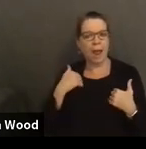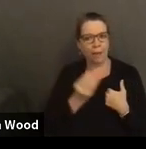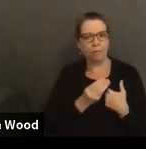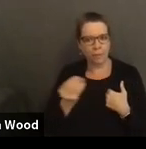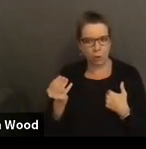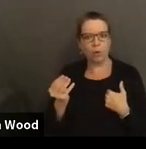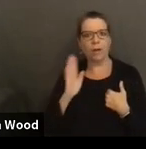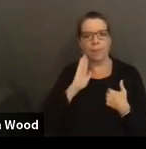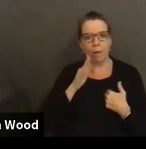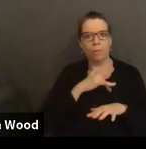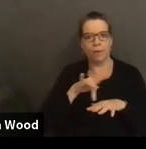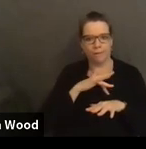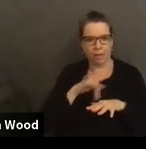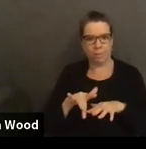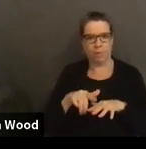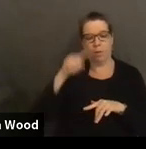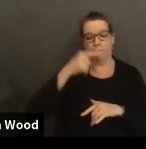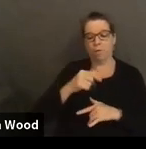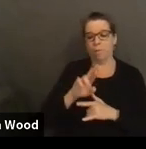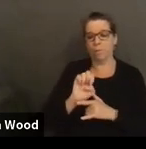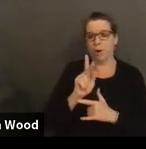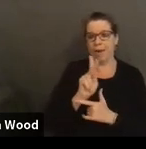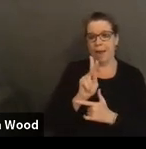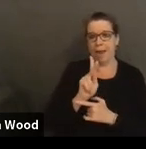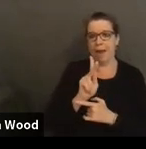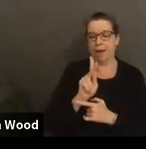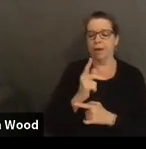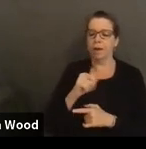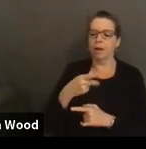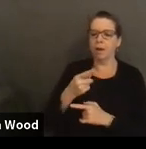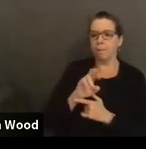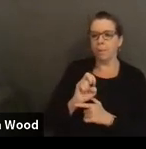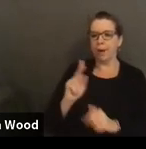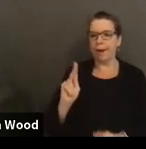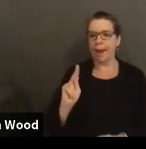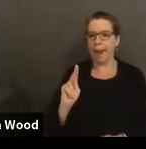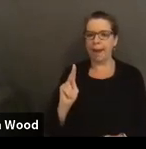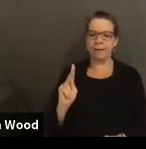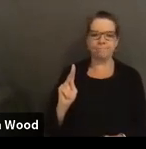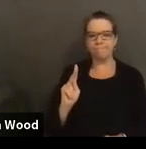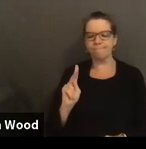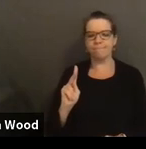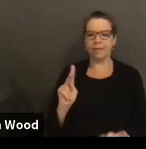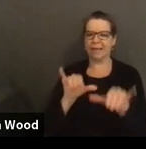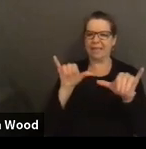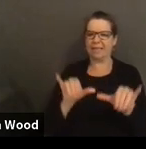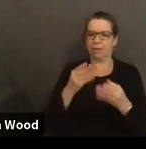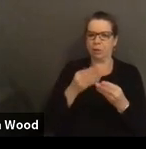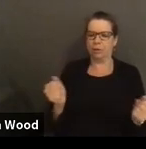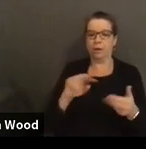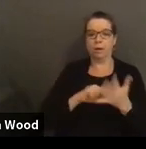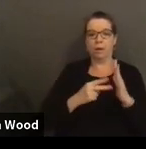materials that will be available for pre-K, and pre-K is a systematic solution which contains